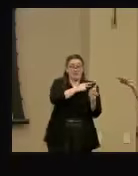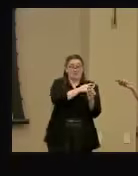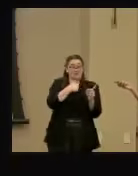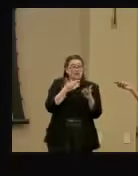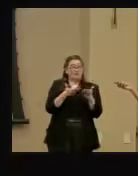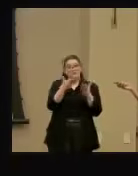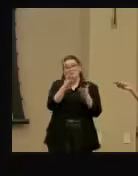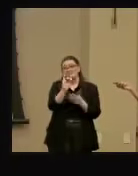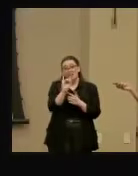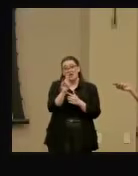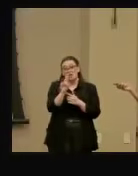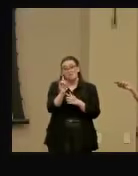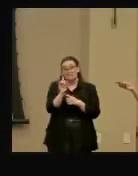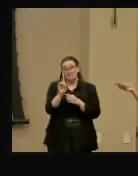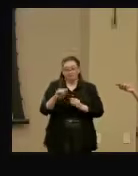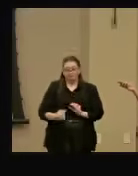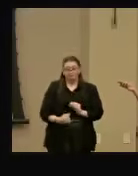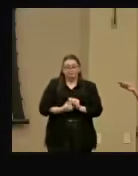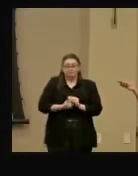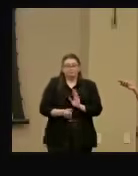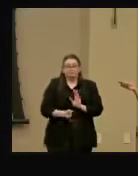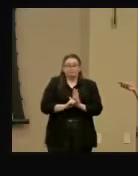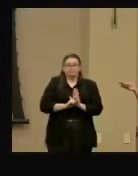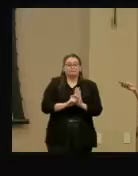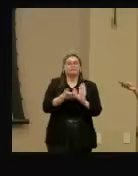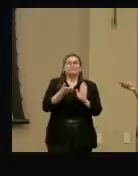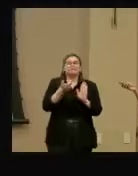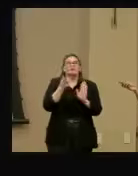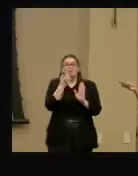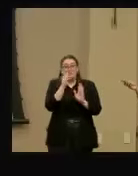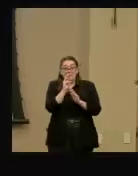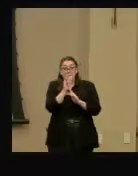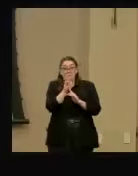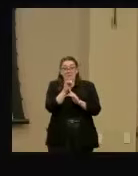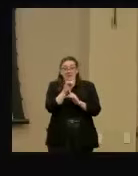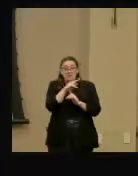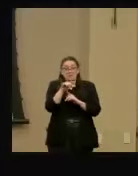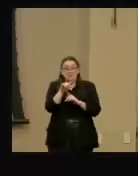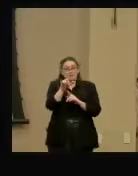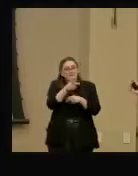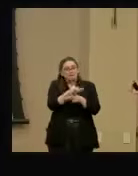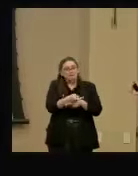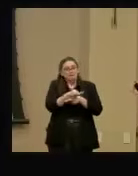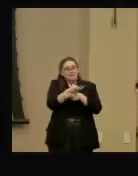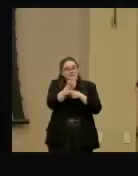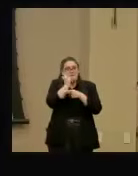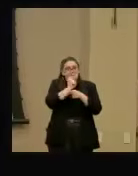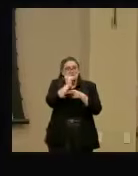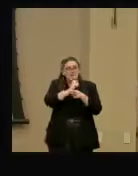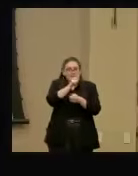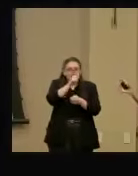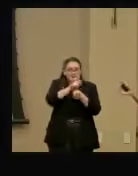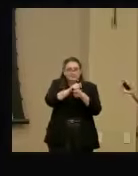you don't have to think about it. The mini pill requires really, really careful taking. You have to take it like at the exact time every single